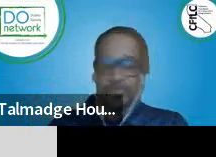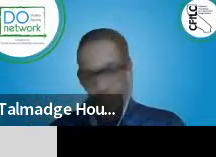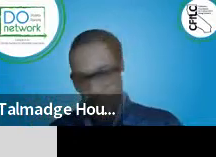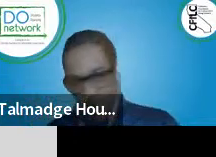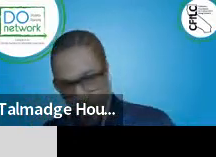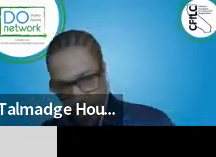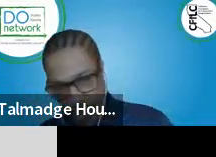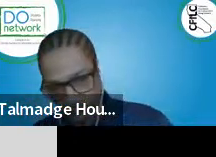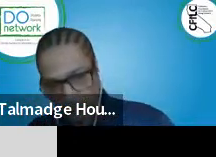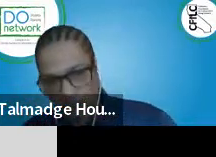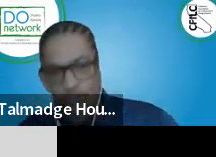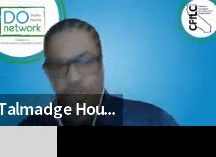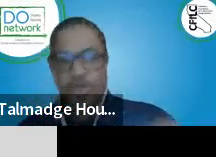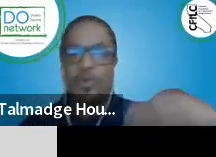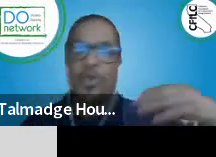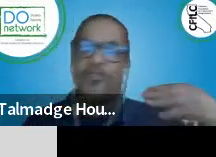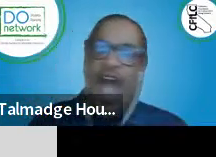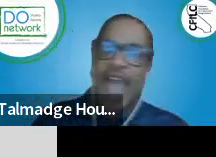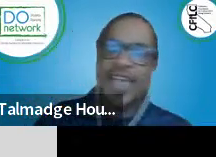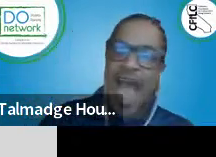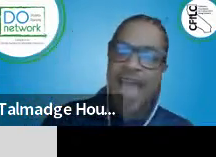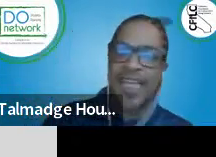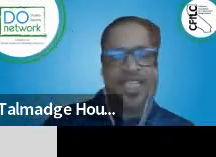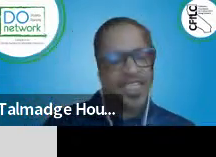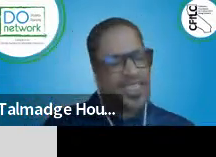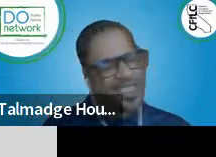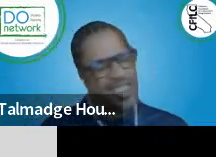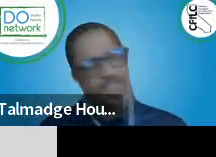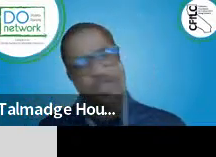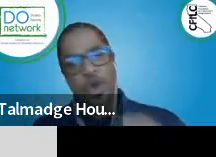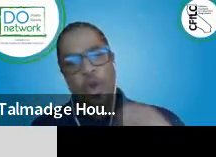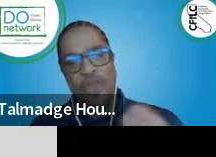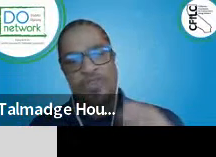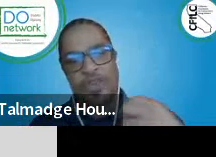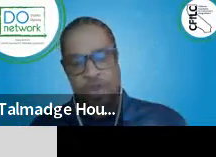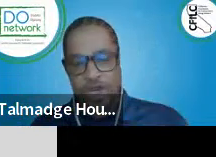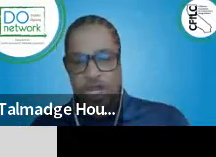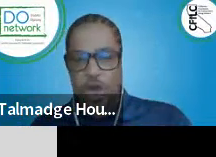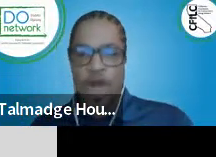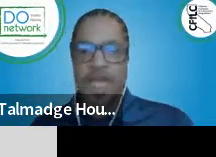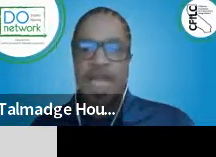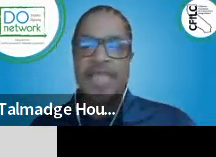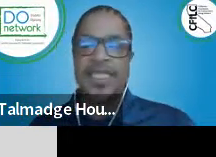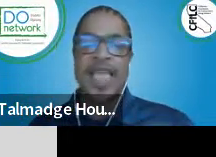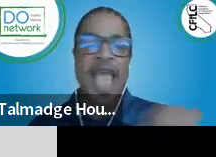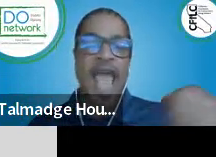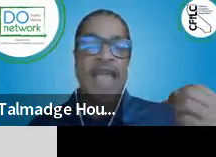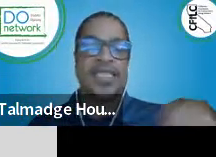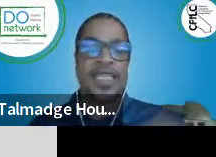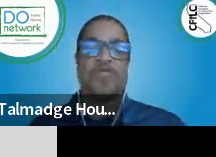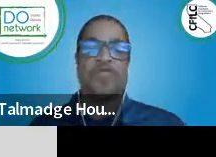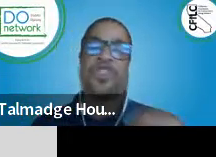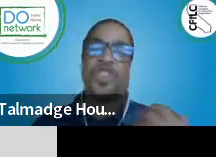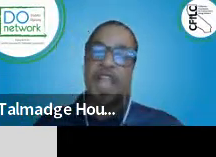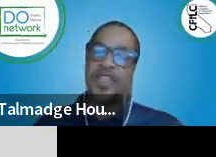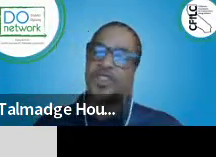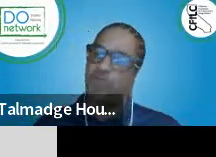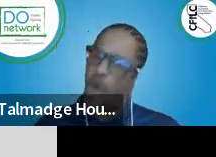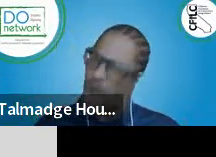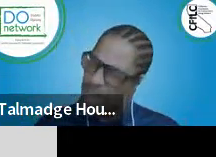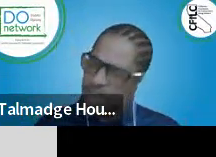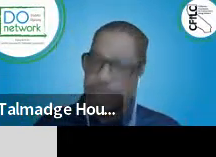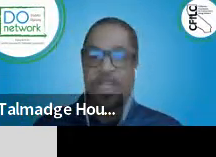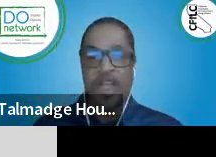California. Also provide guidance and assistance with community organizing and systems